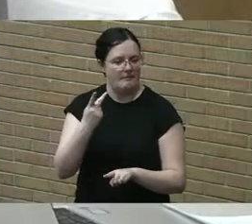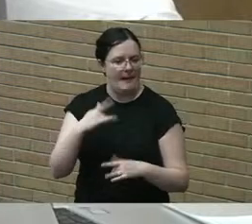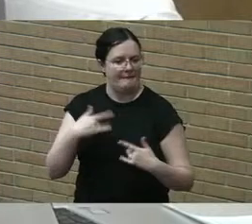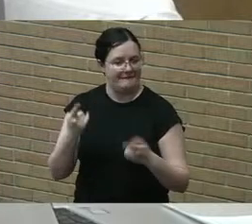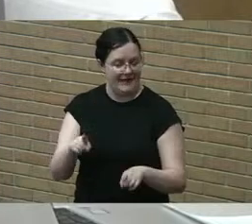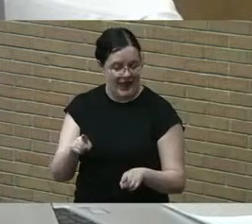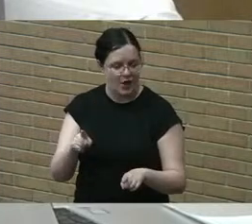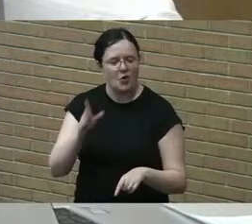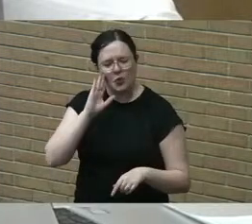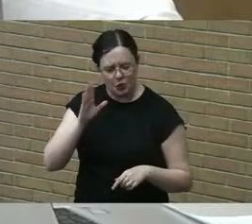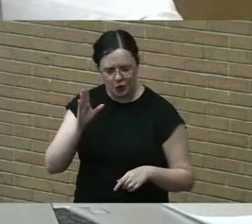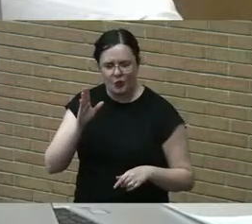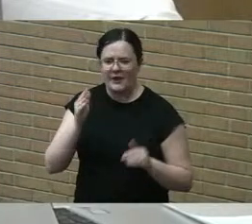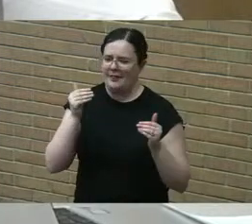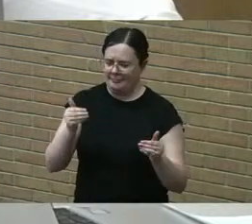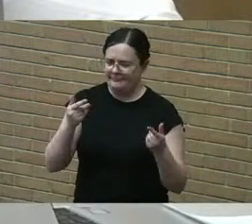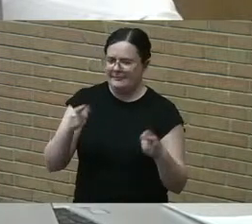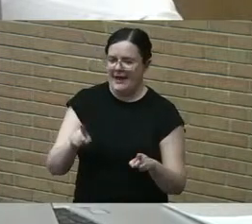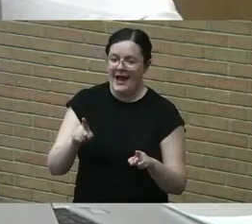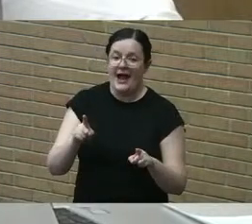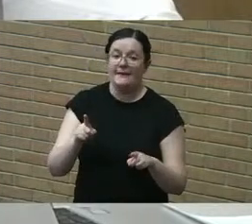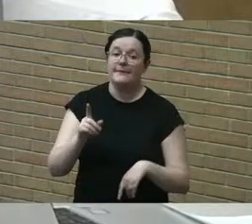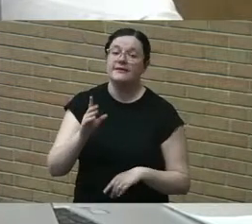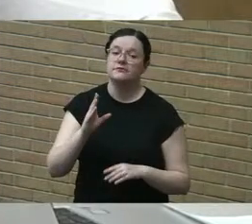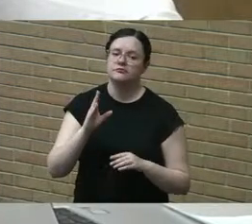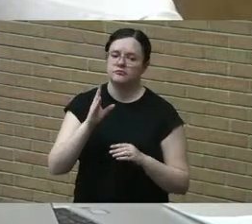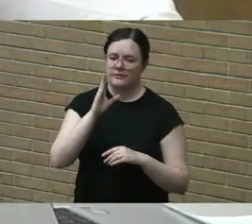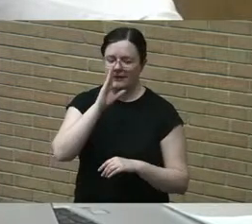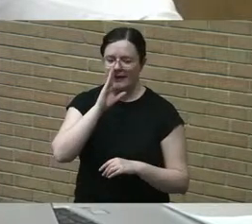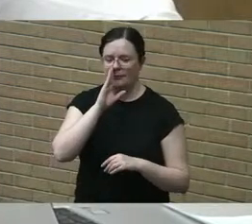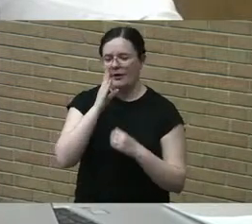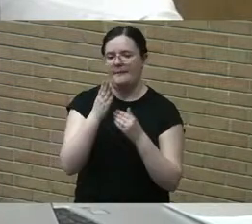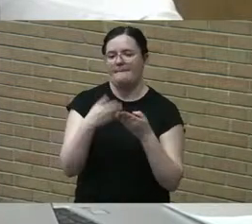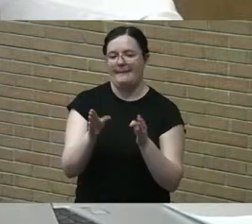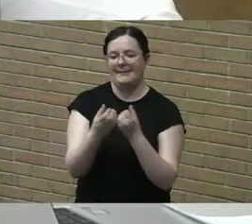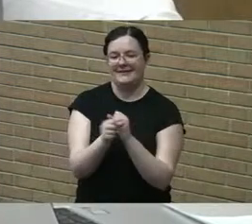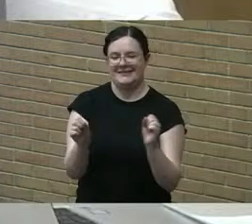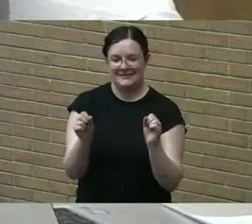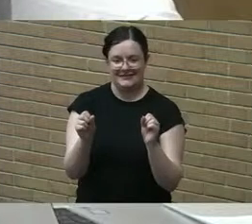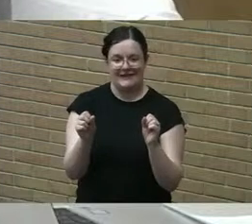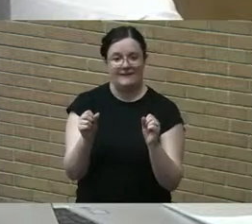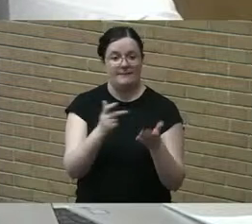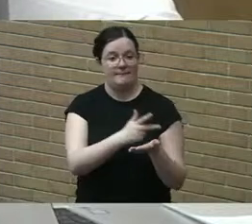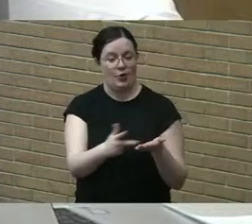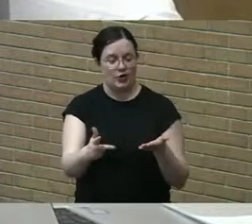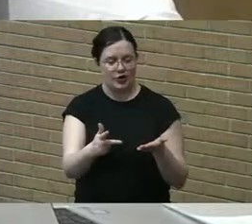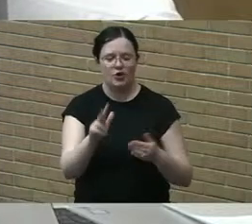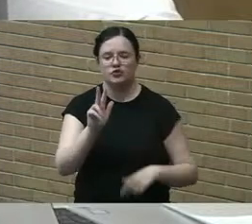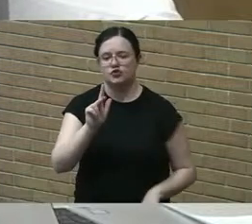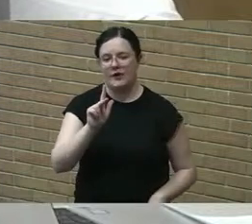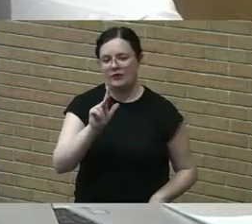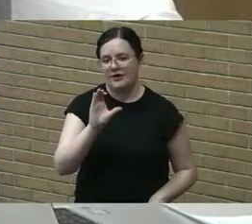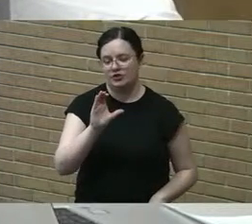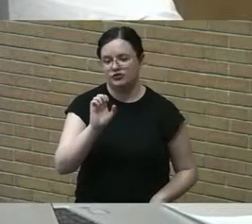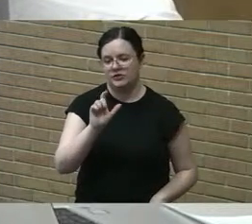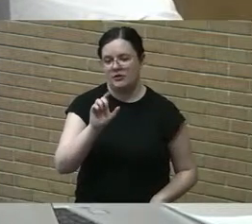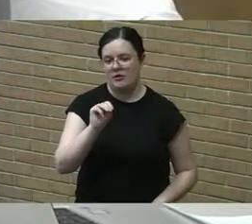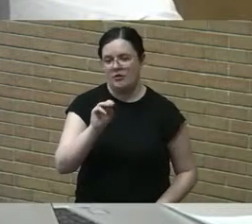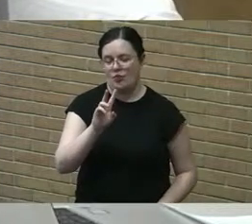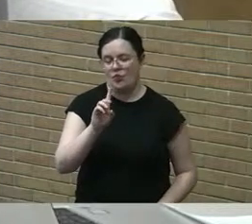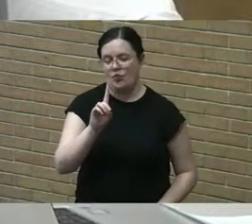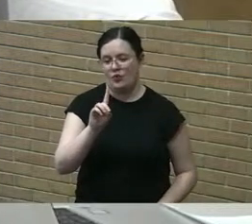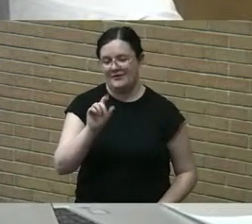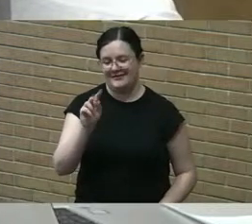at the Town of Brighton Public Safety Wing parking lot at 2300 Elmwood Avenue Also on Saturday,